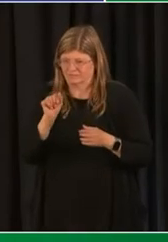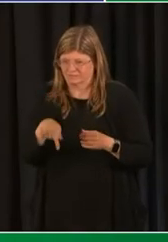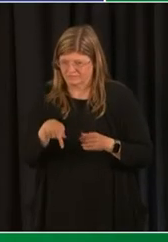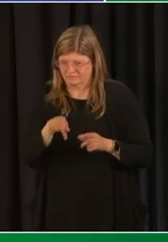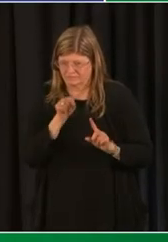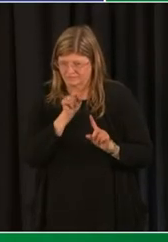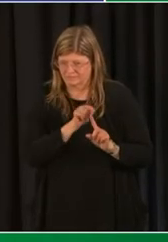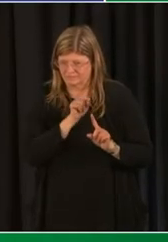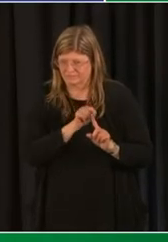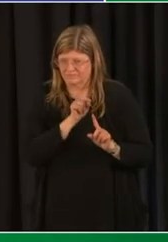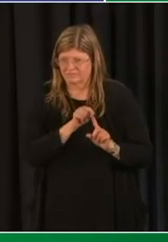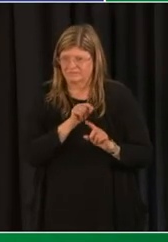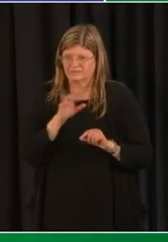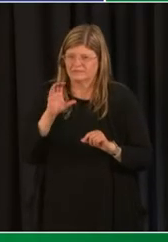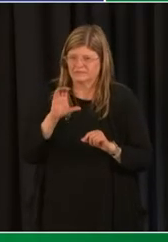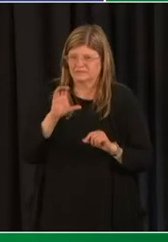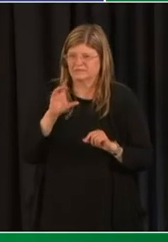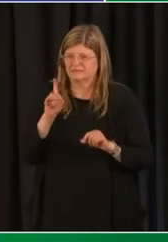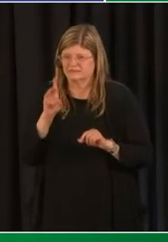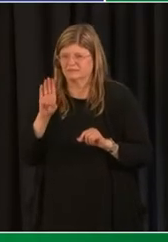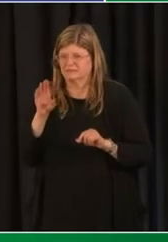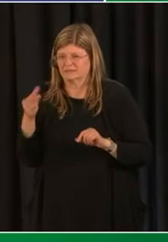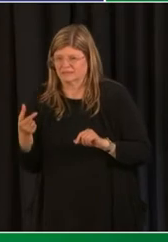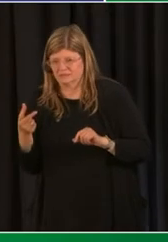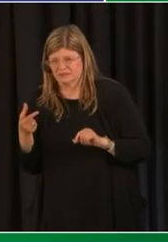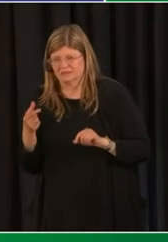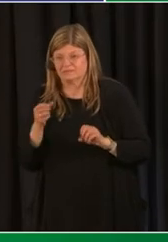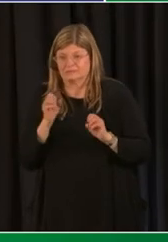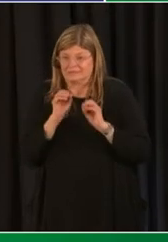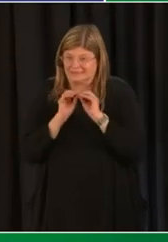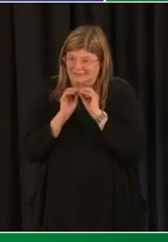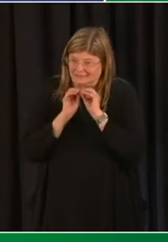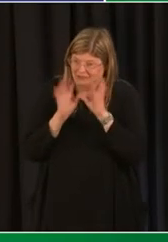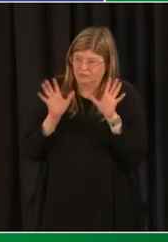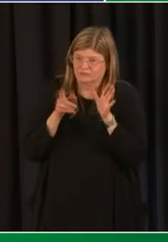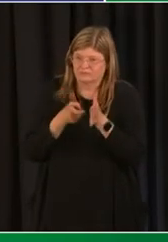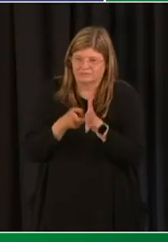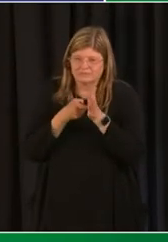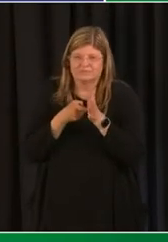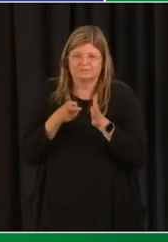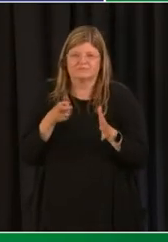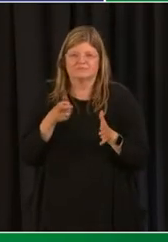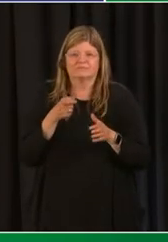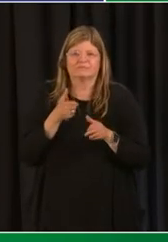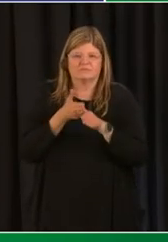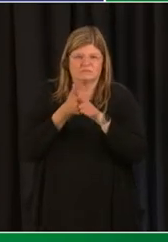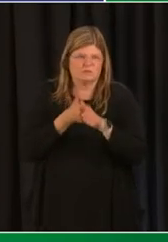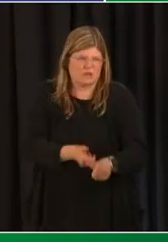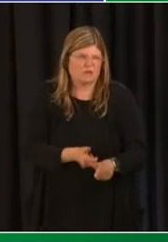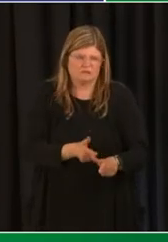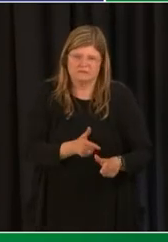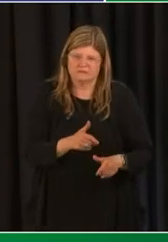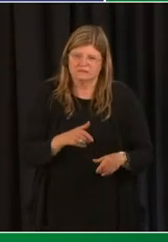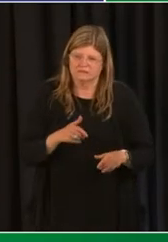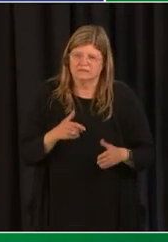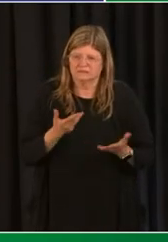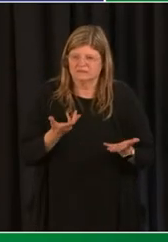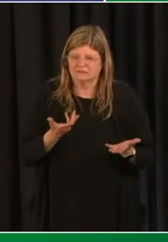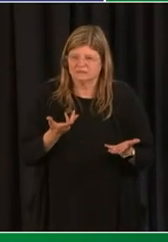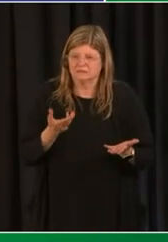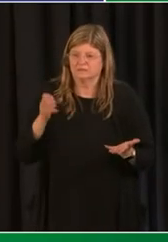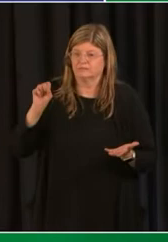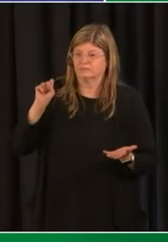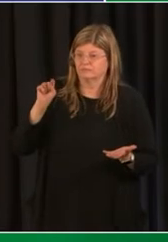the CDBG program, which has some very clear guidelines and regulations that we had to adhere to,